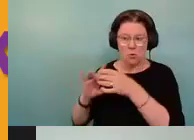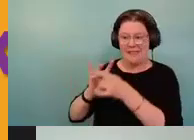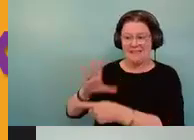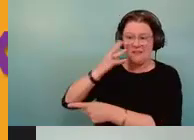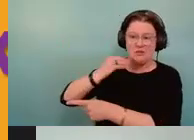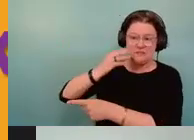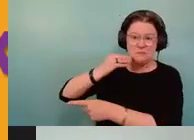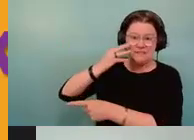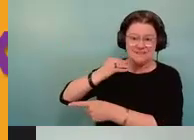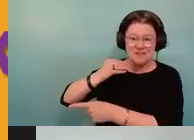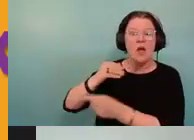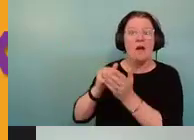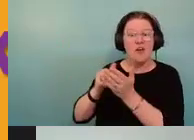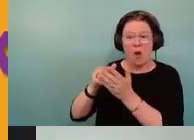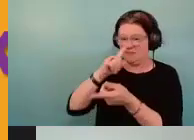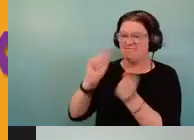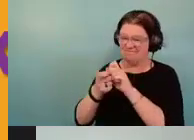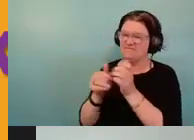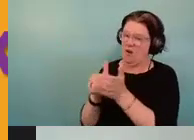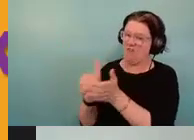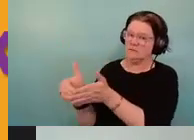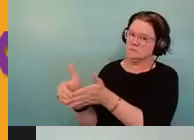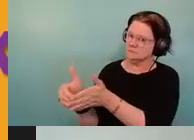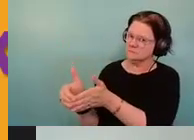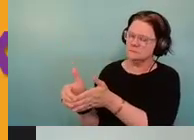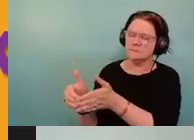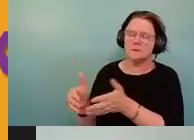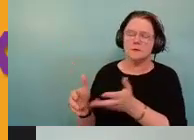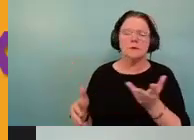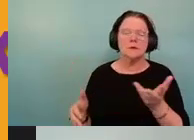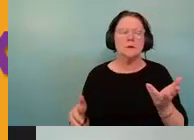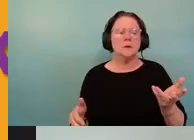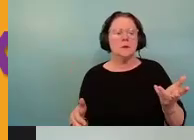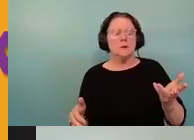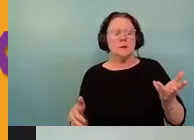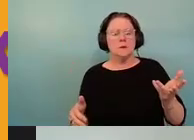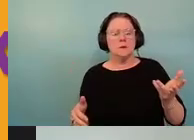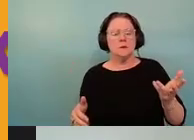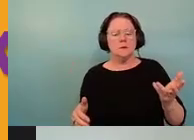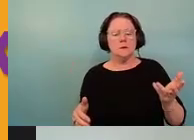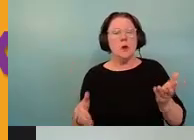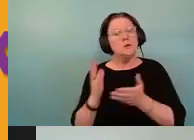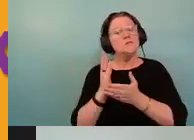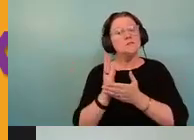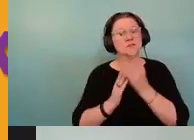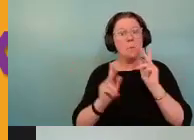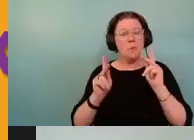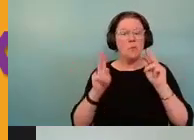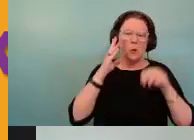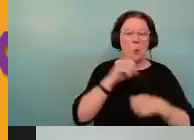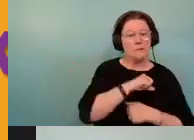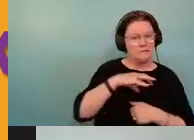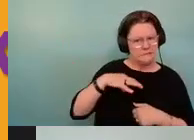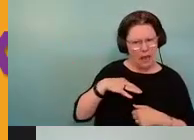is used against them on a very frequent basis. People even somewhat justify, people as in caregivers